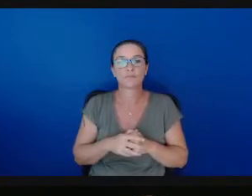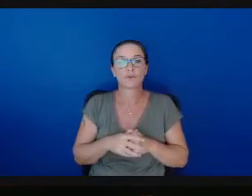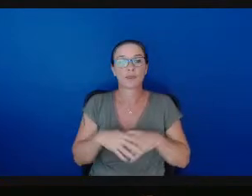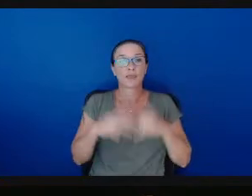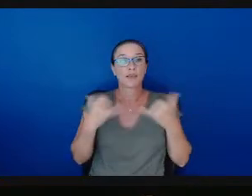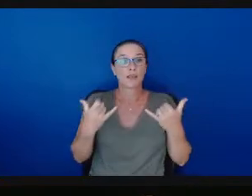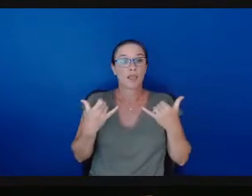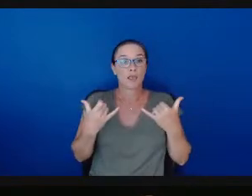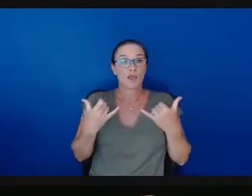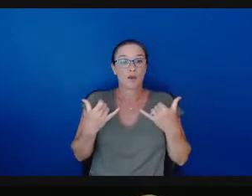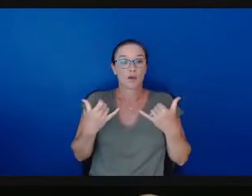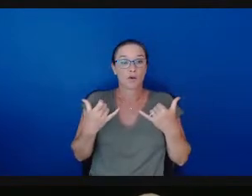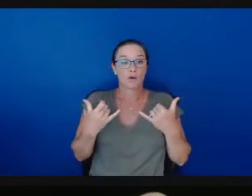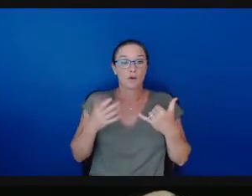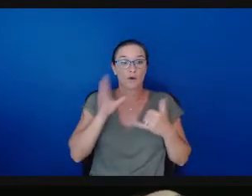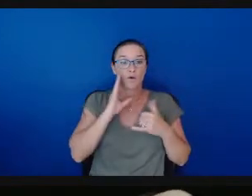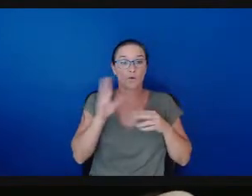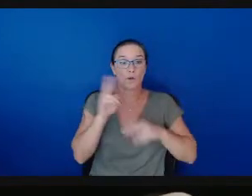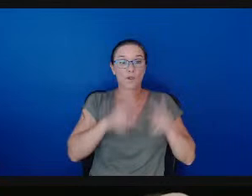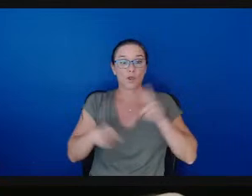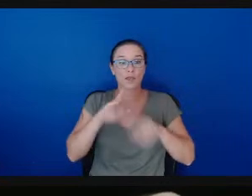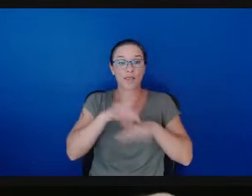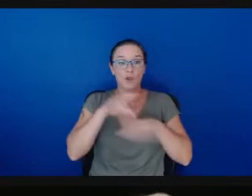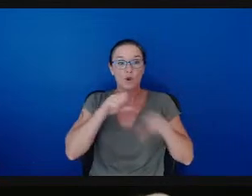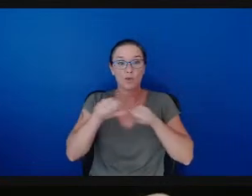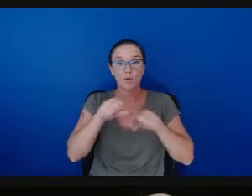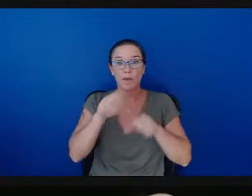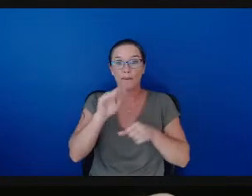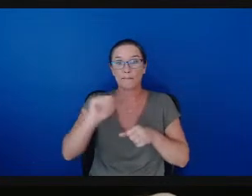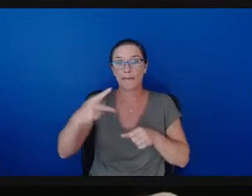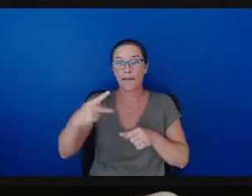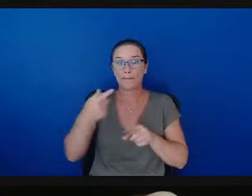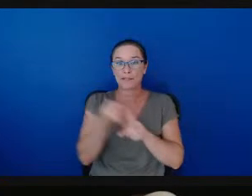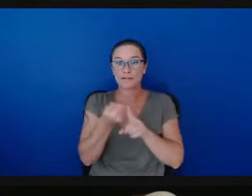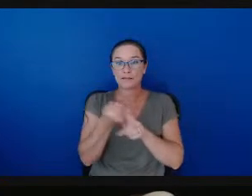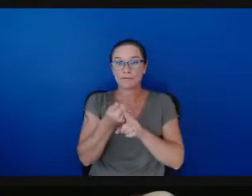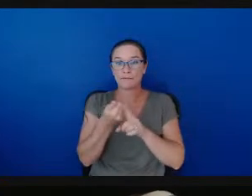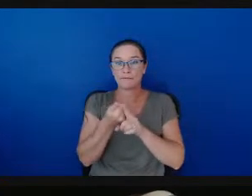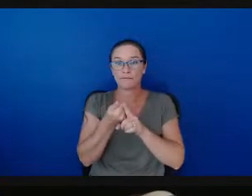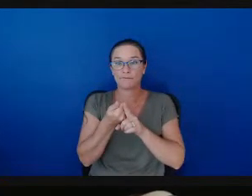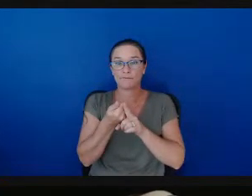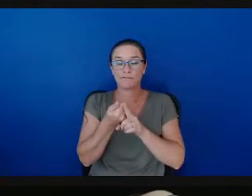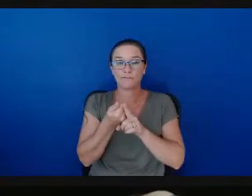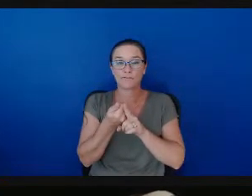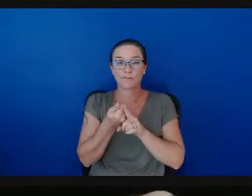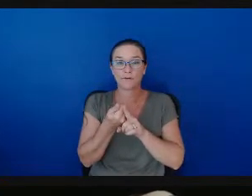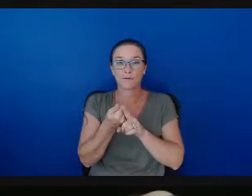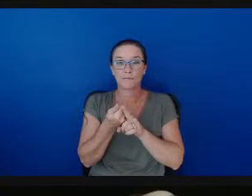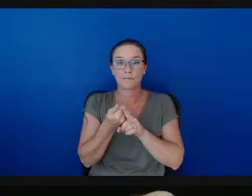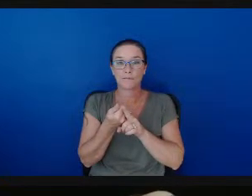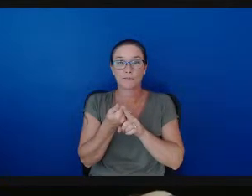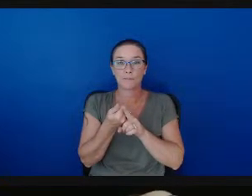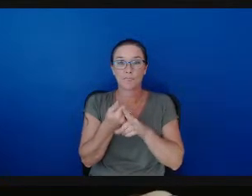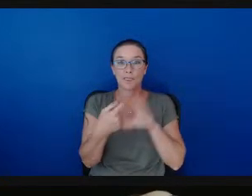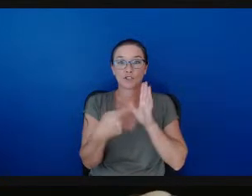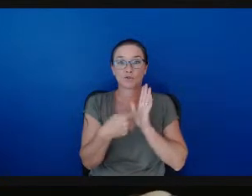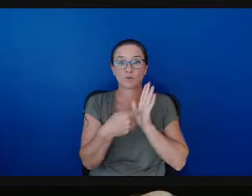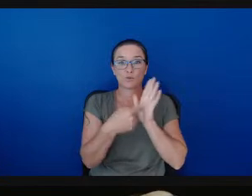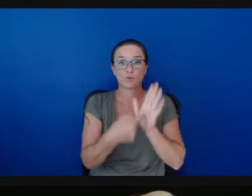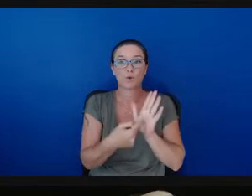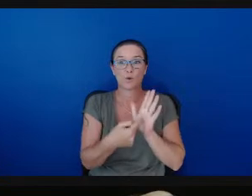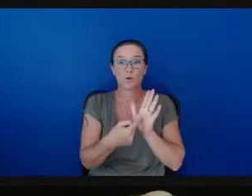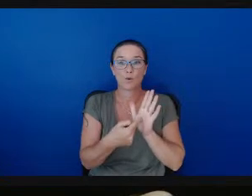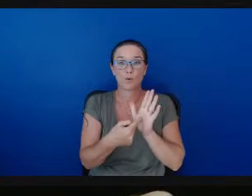go to the earthquake map itself. So let's pull that up on here and just show you guys the earthquake